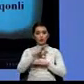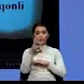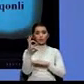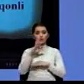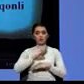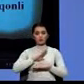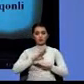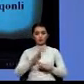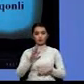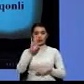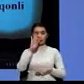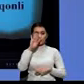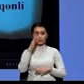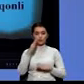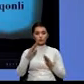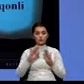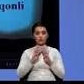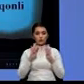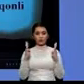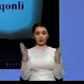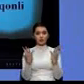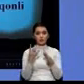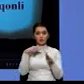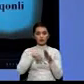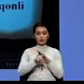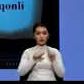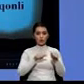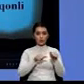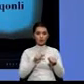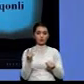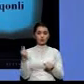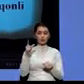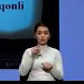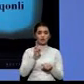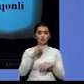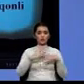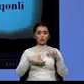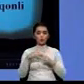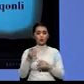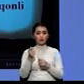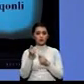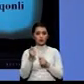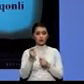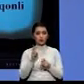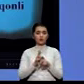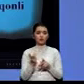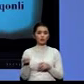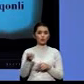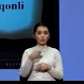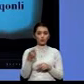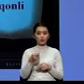turib, dushman qal'a ichiga ot surib kiribdi. Kimning qo'lida tayoq, kimning qo'lida